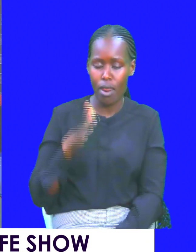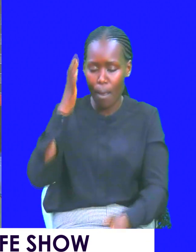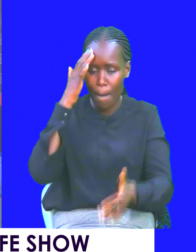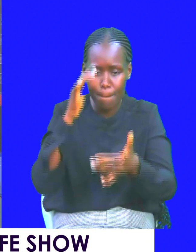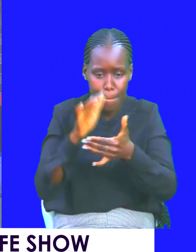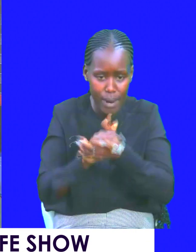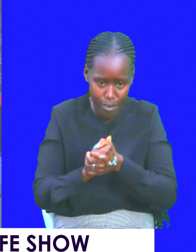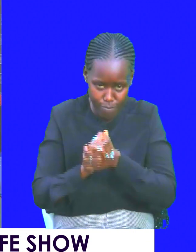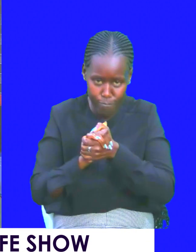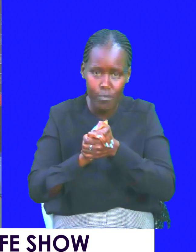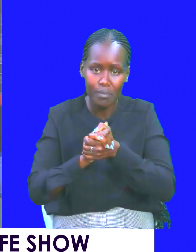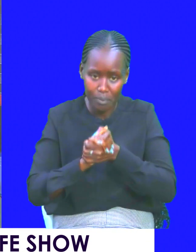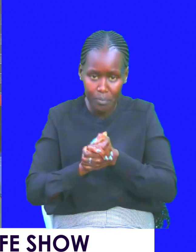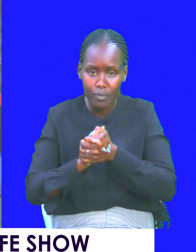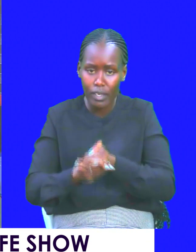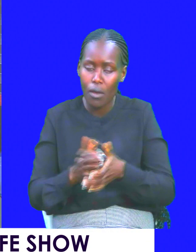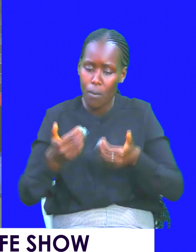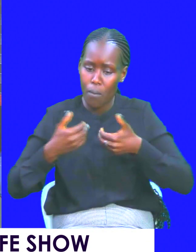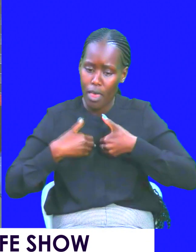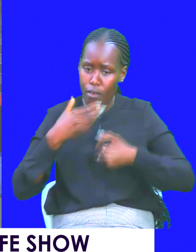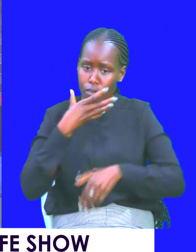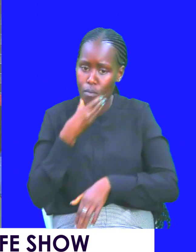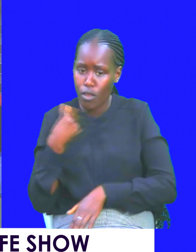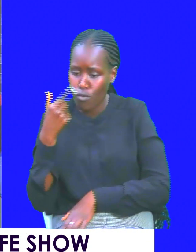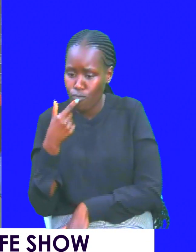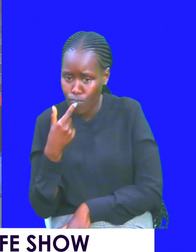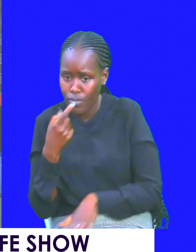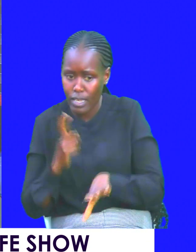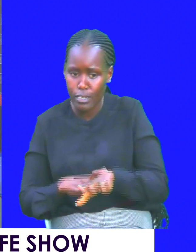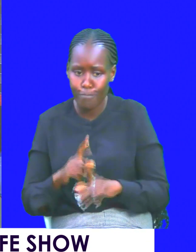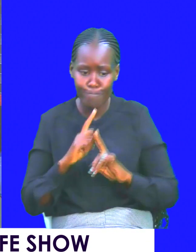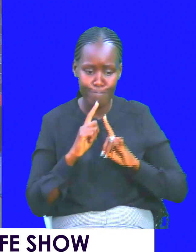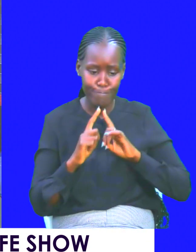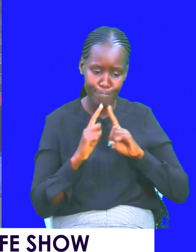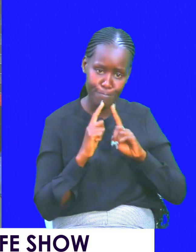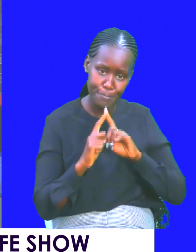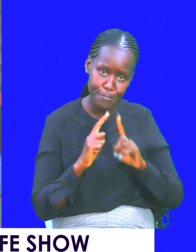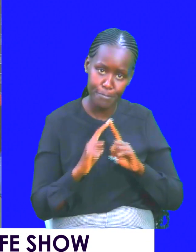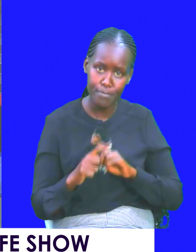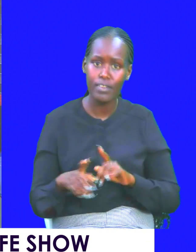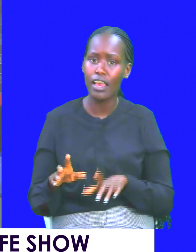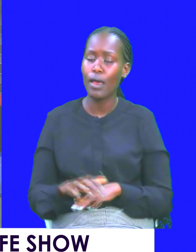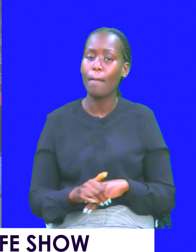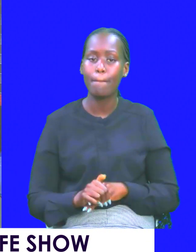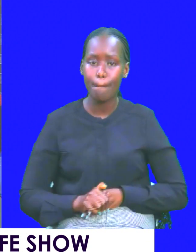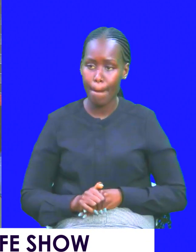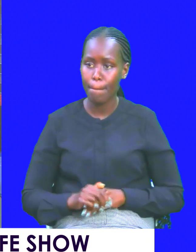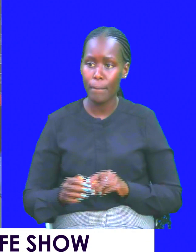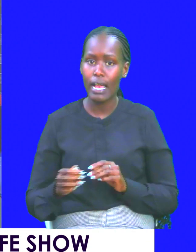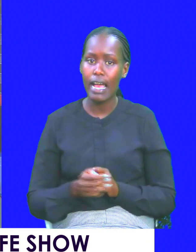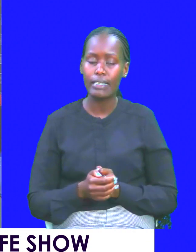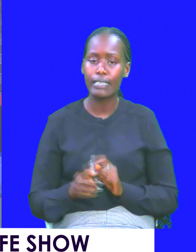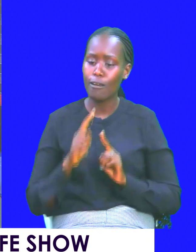not. There are men who, when you talk and undertalk them, and understate